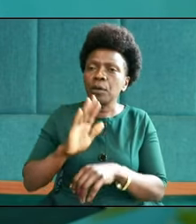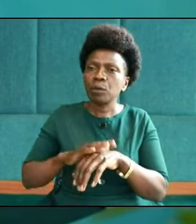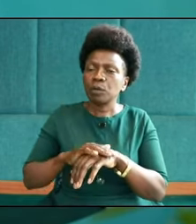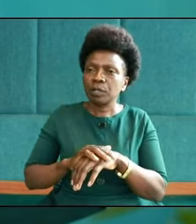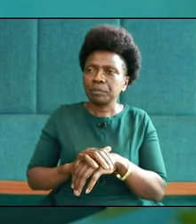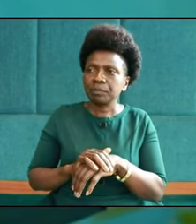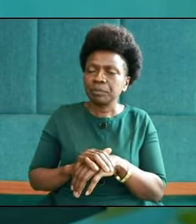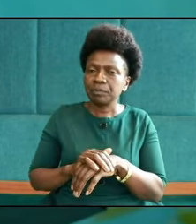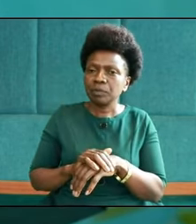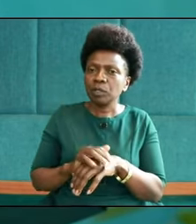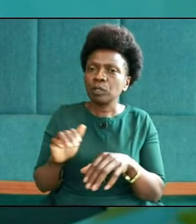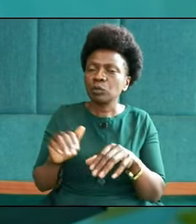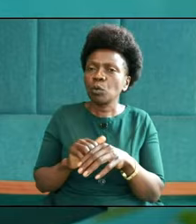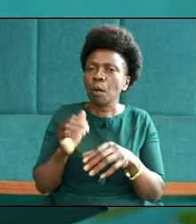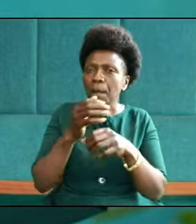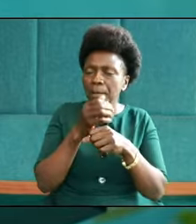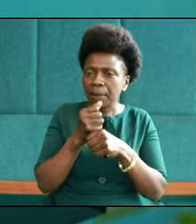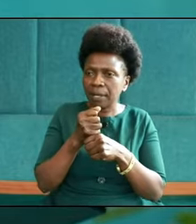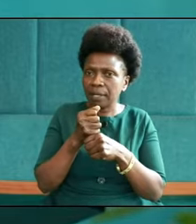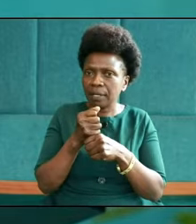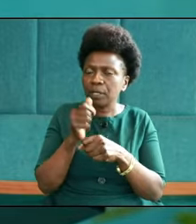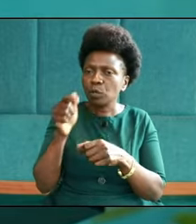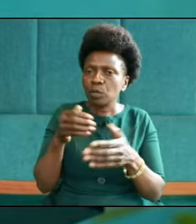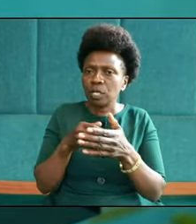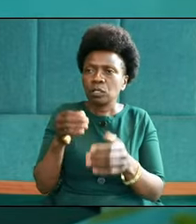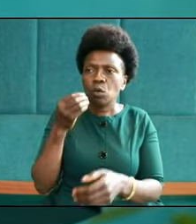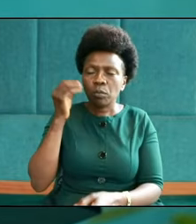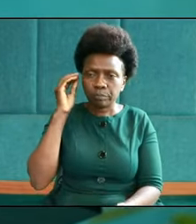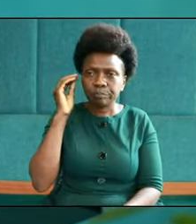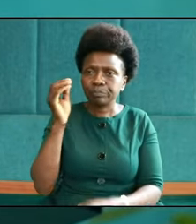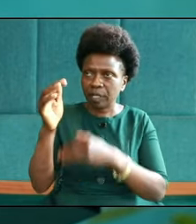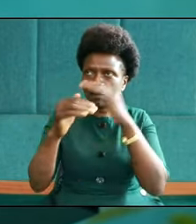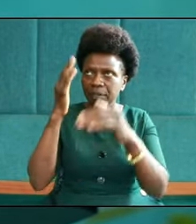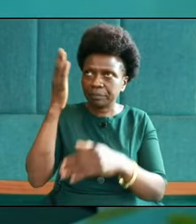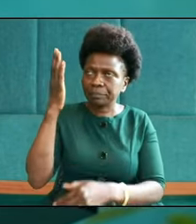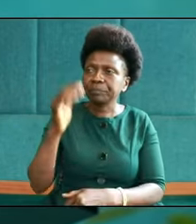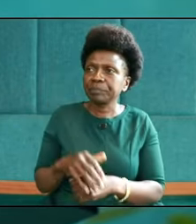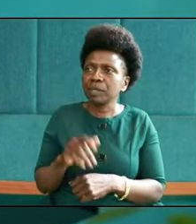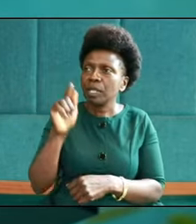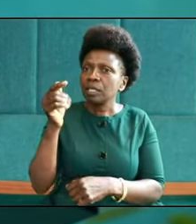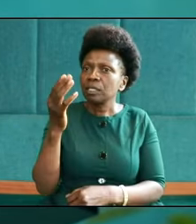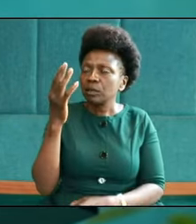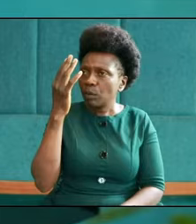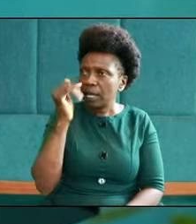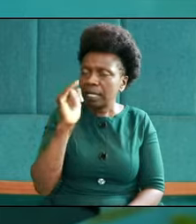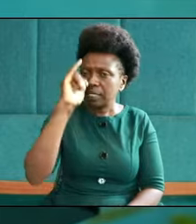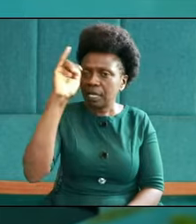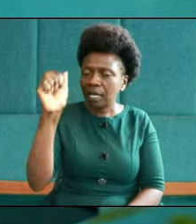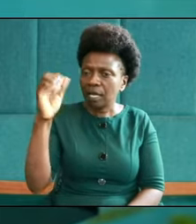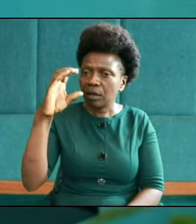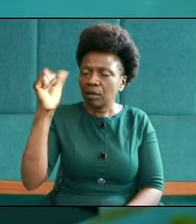In order to make you reach home, all of us, we are yearning to reach home. This is why